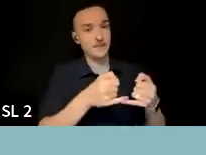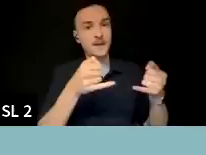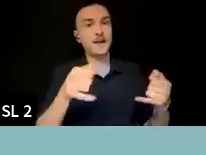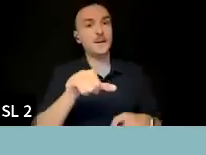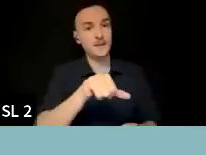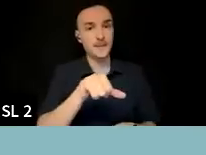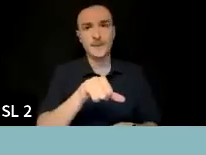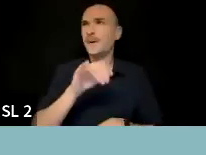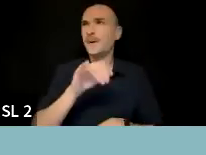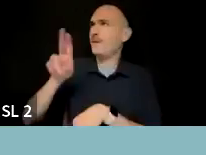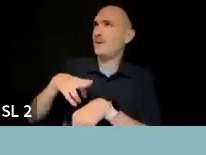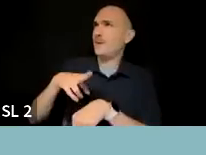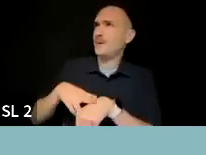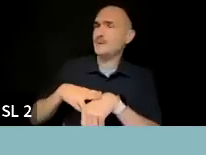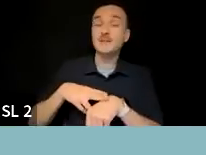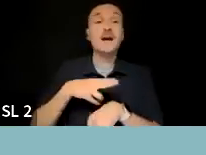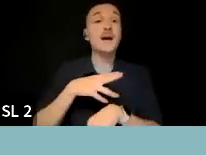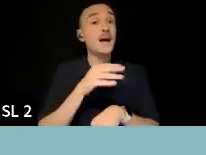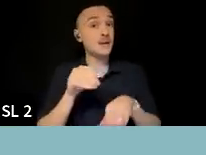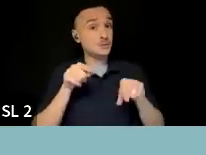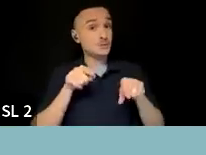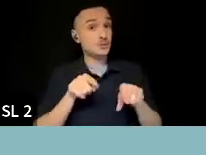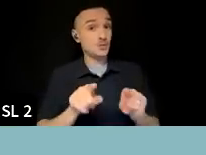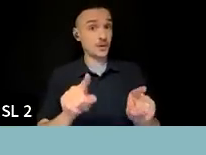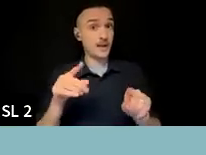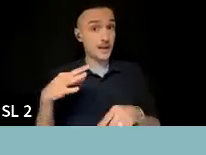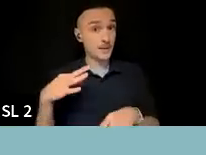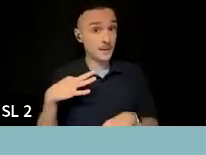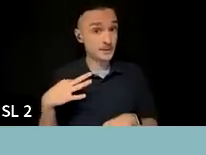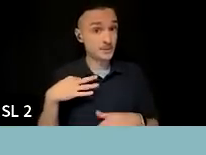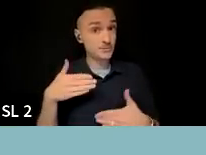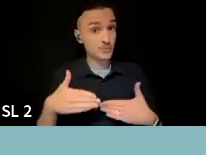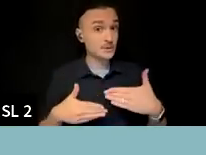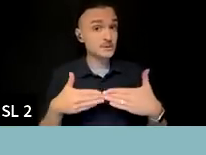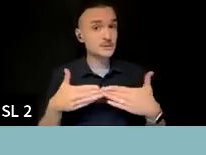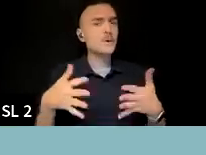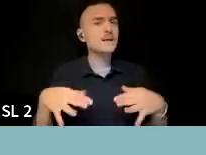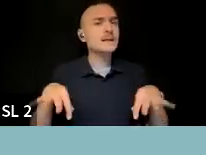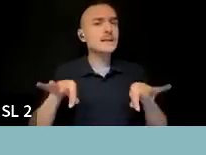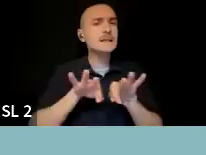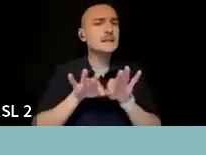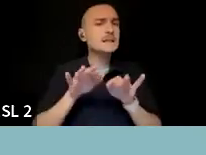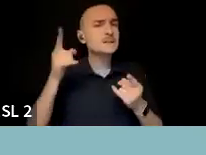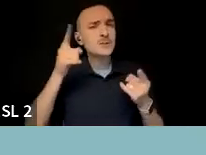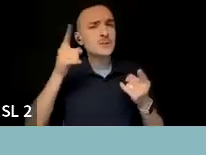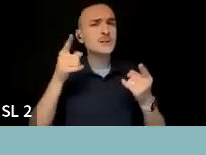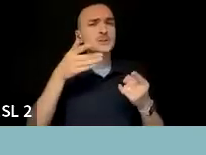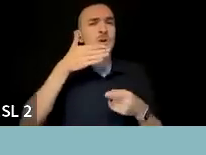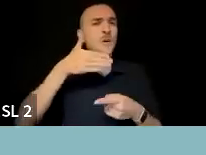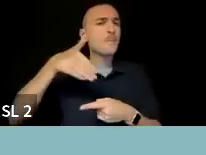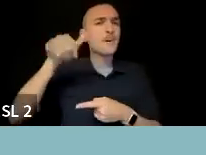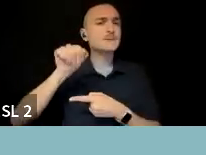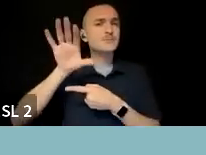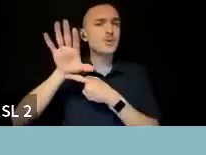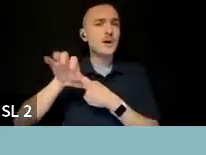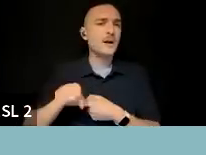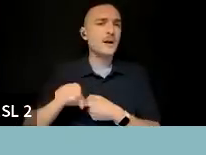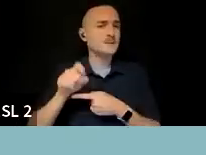during the application process? Are there any key considerations or best practices that researchers should keep in mind,